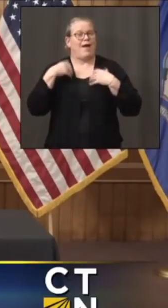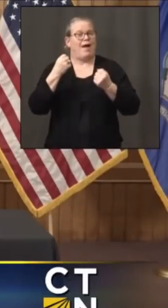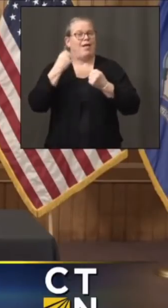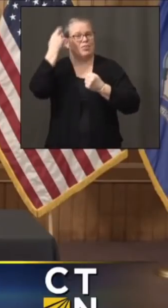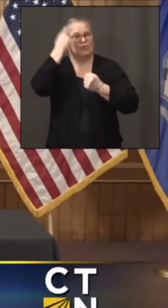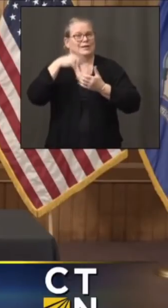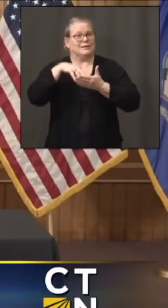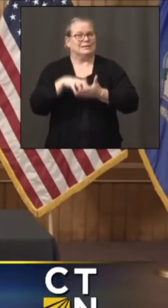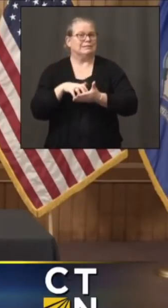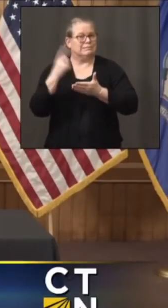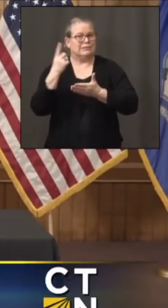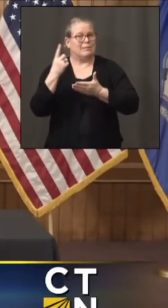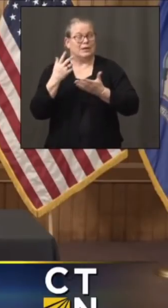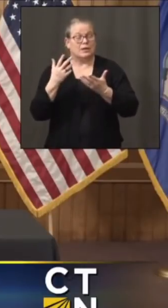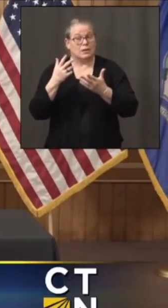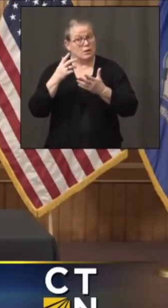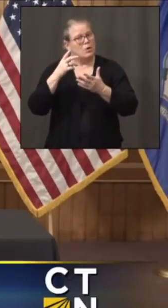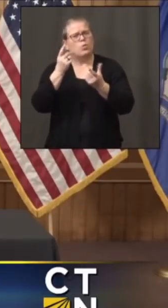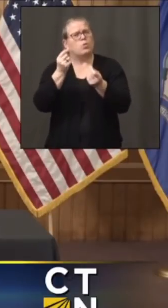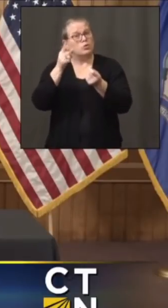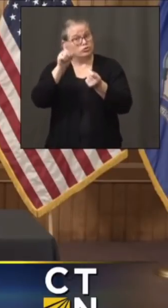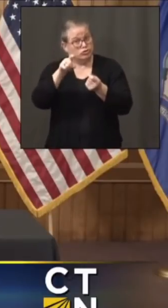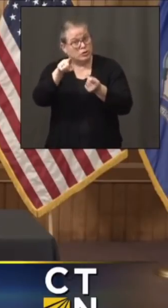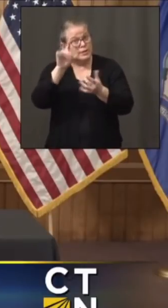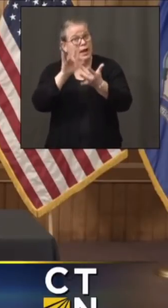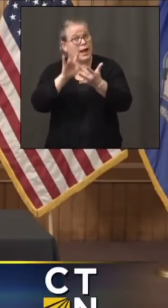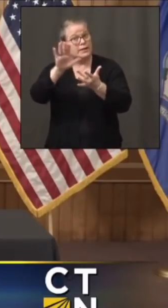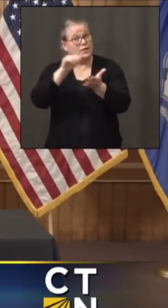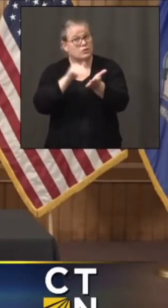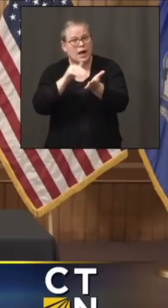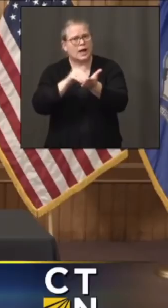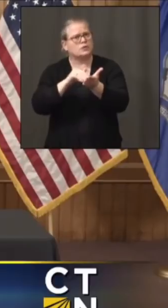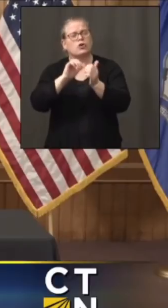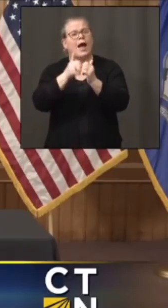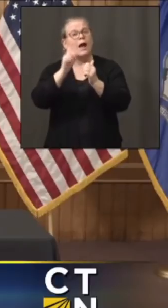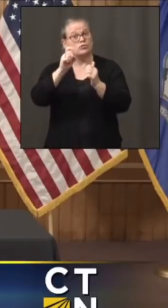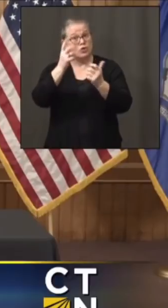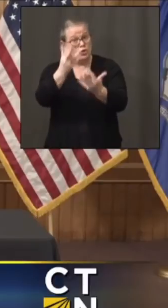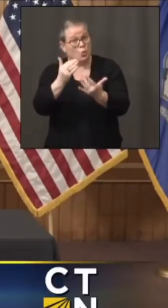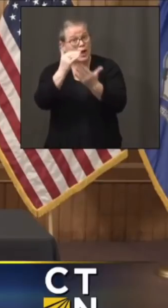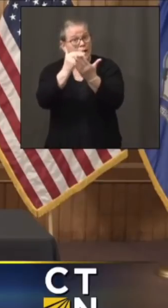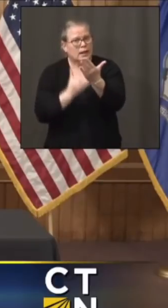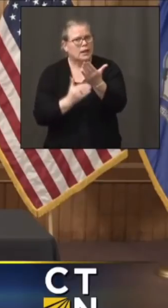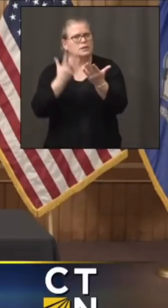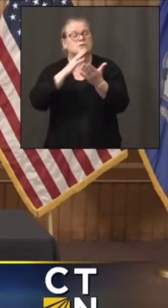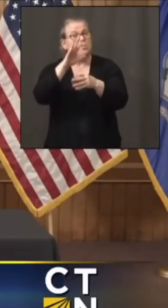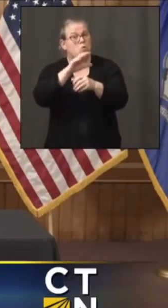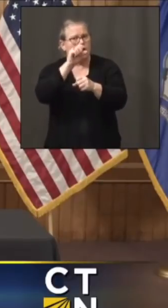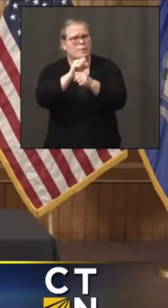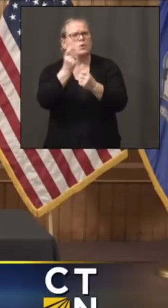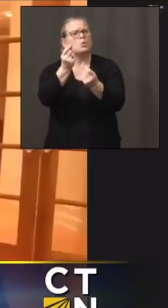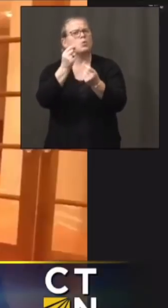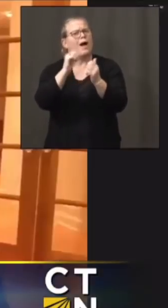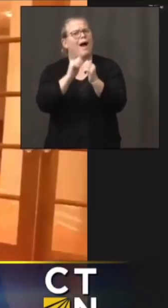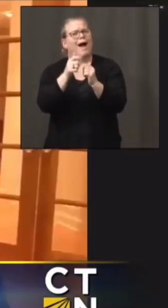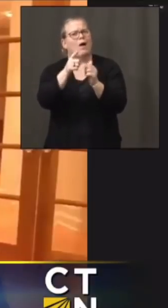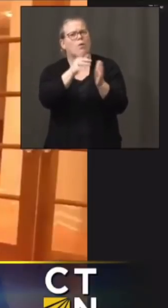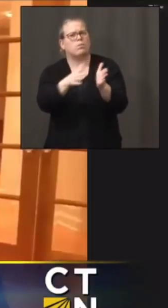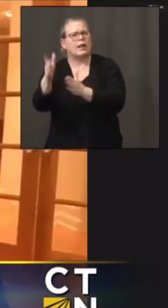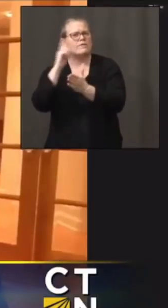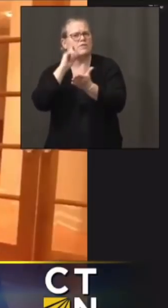a clinic opens up where they live? So